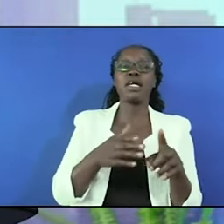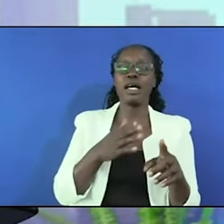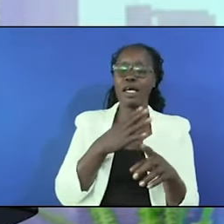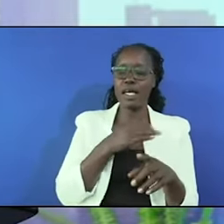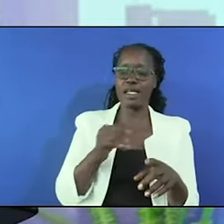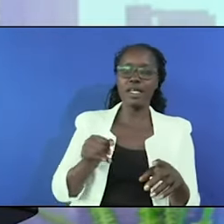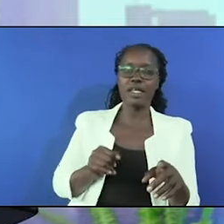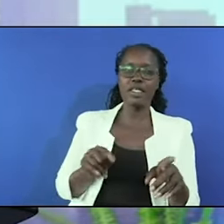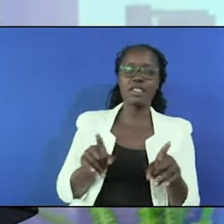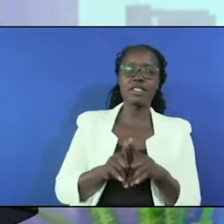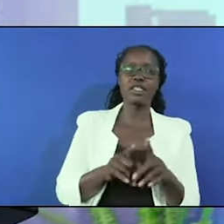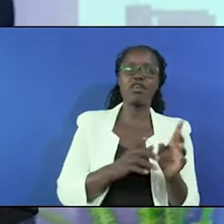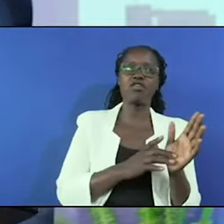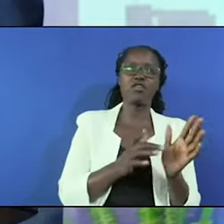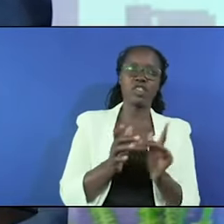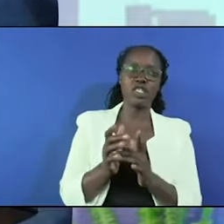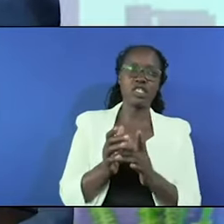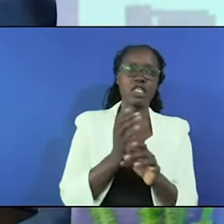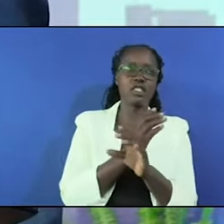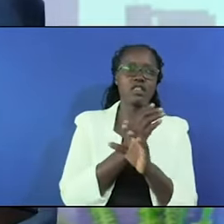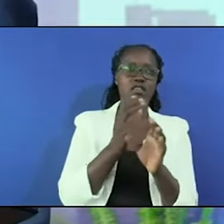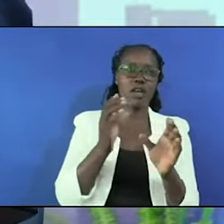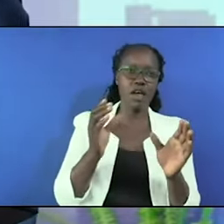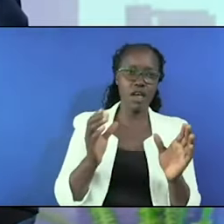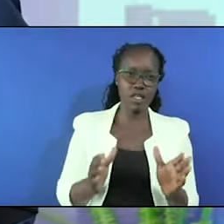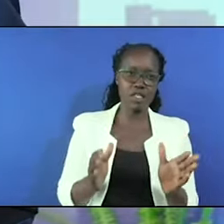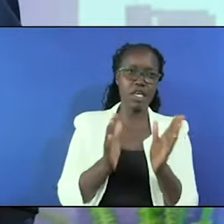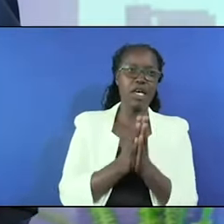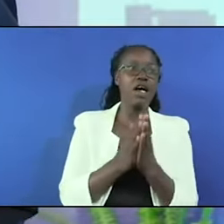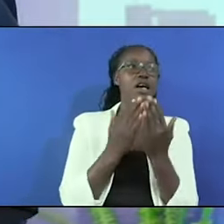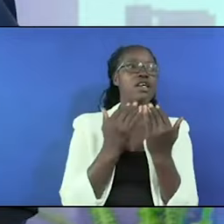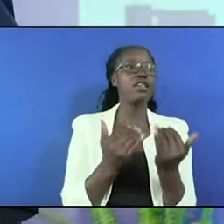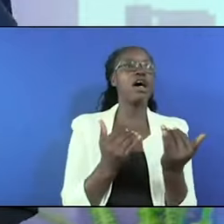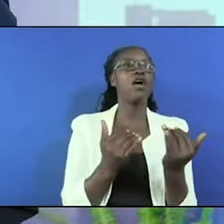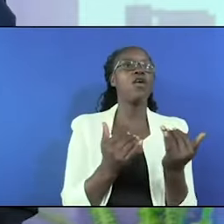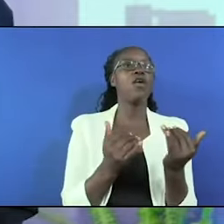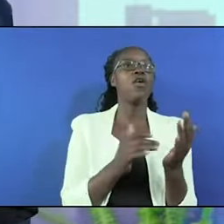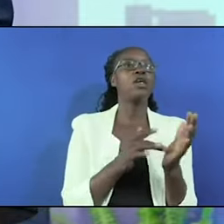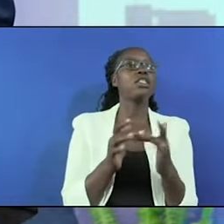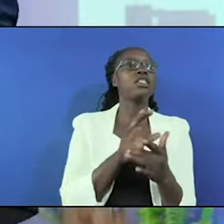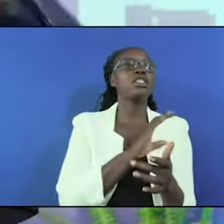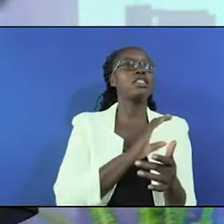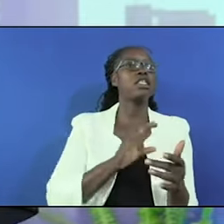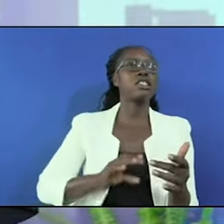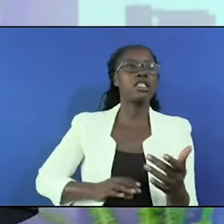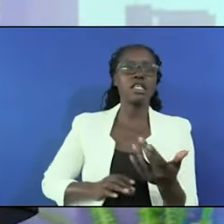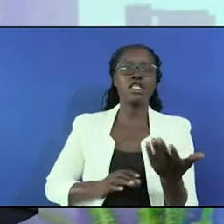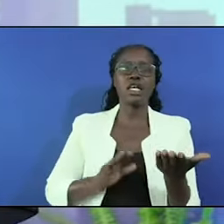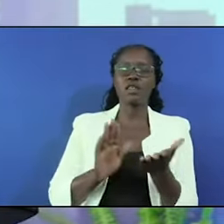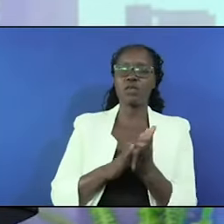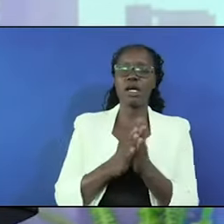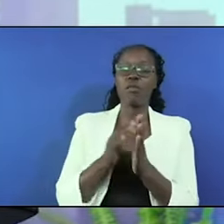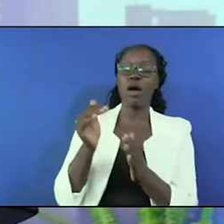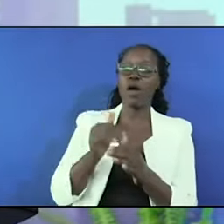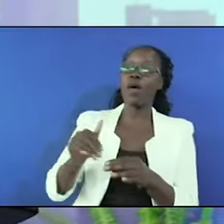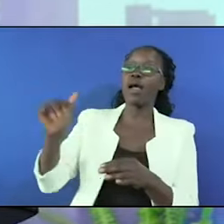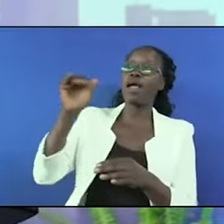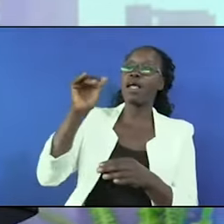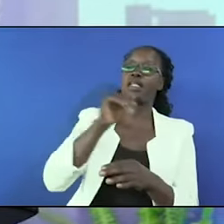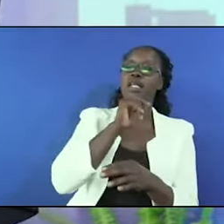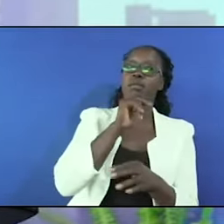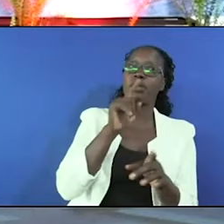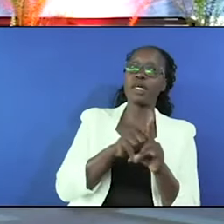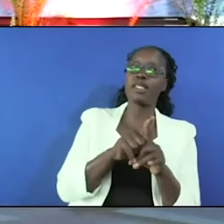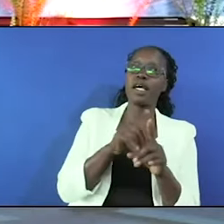a sister of Jesus Christ. And now Jesus Christ has become our elder brother. And therefore,